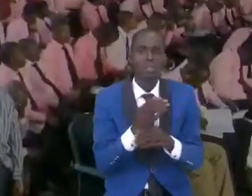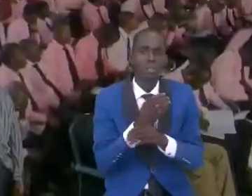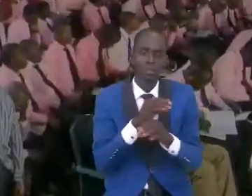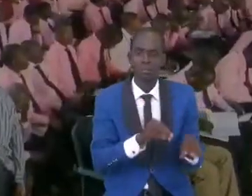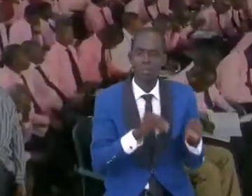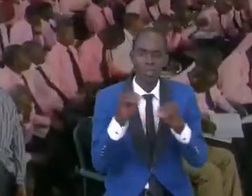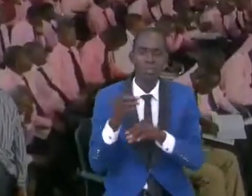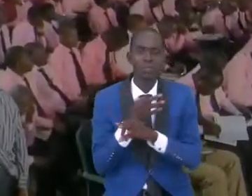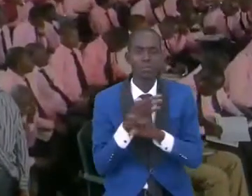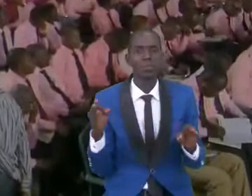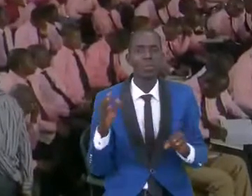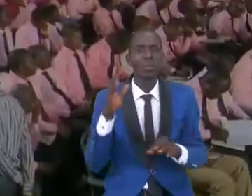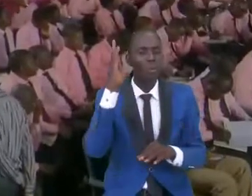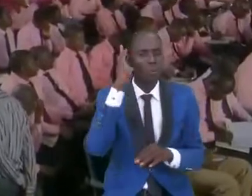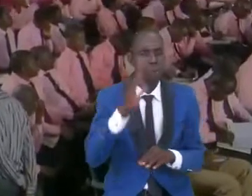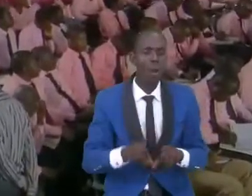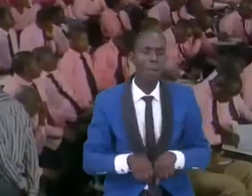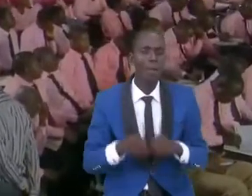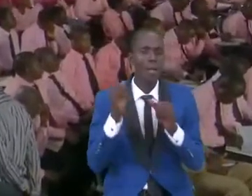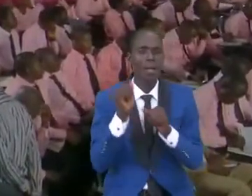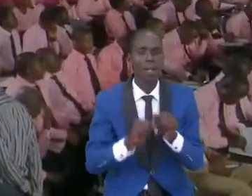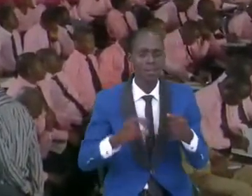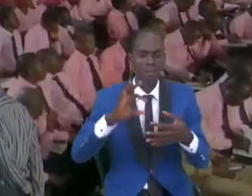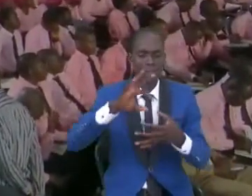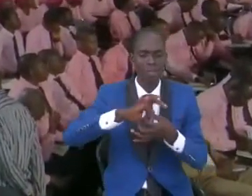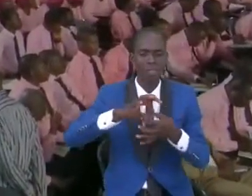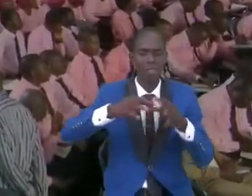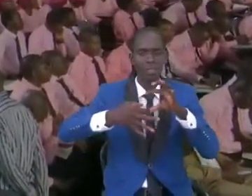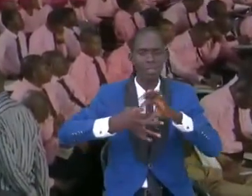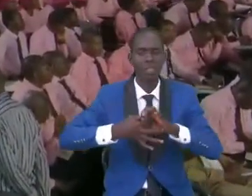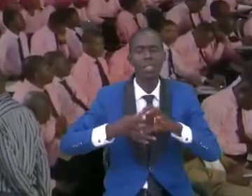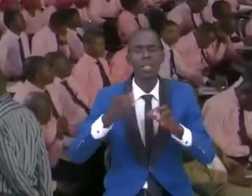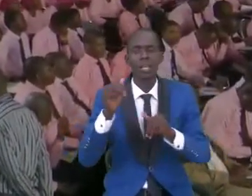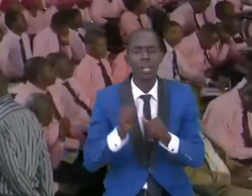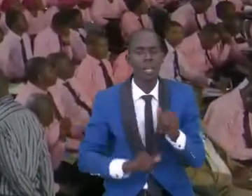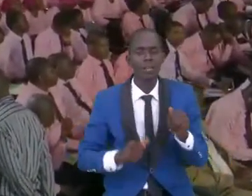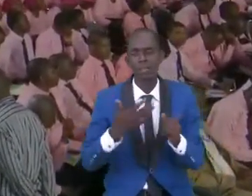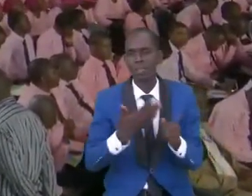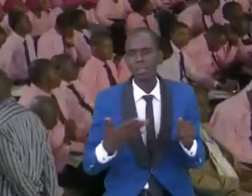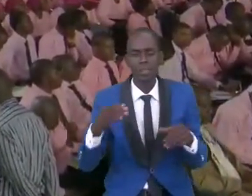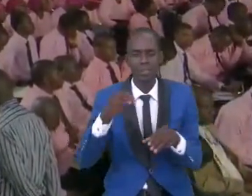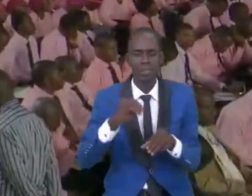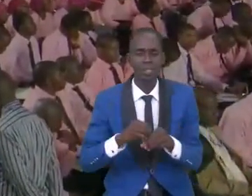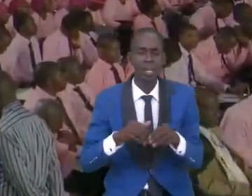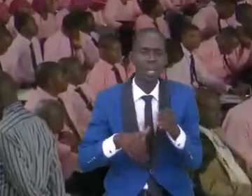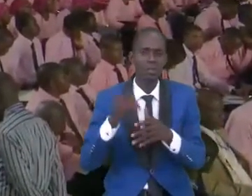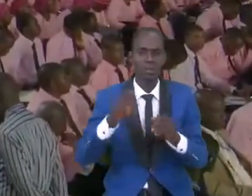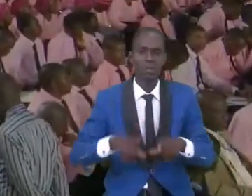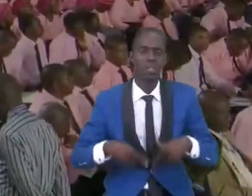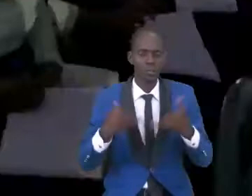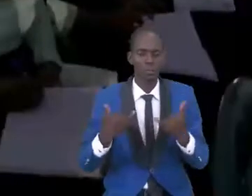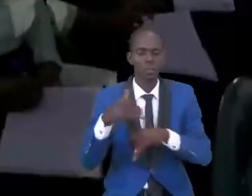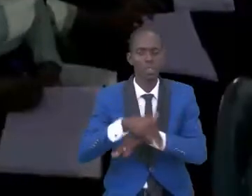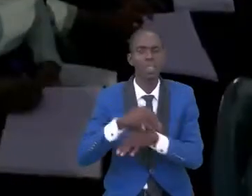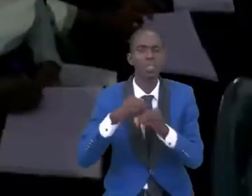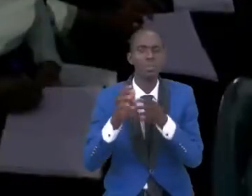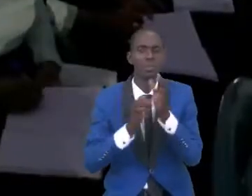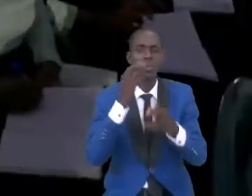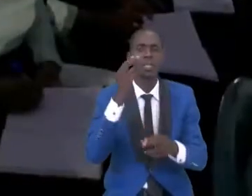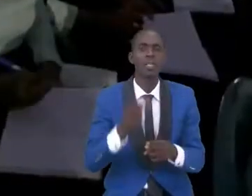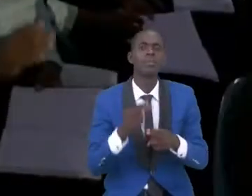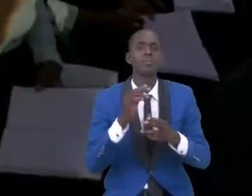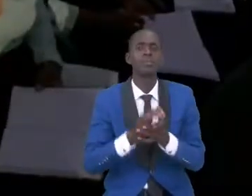He will break every chain, every shackle in your life tonight in Jesus' name.